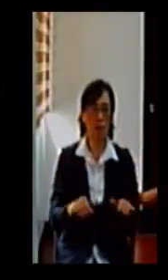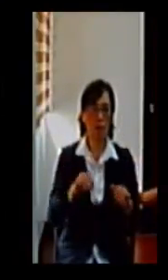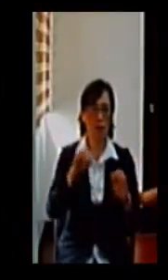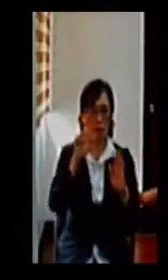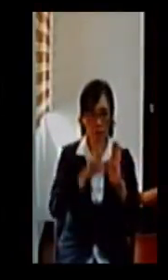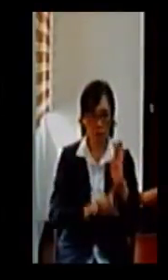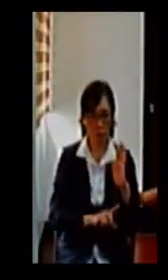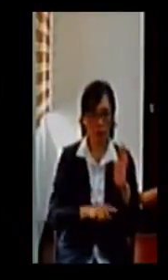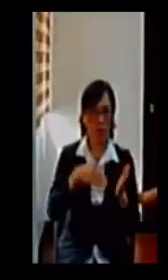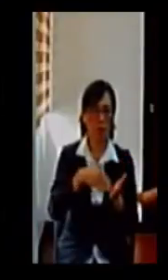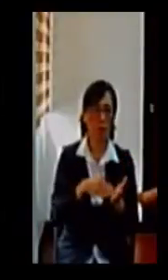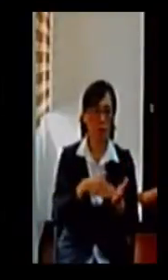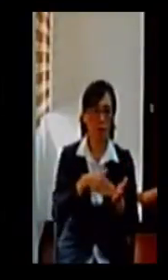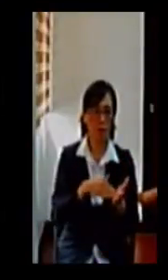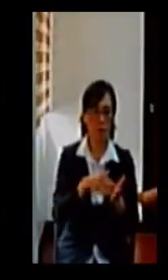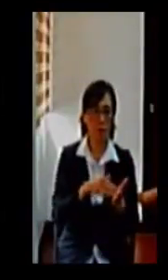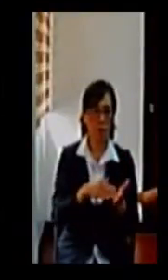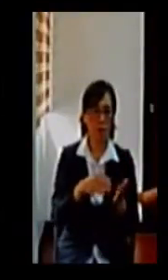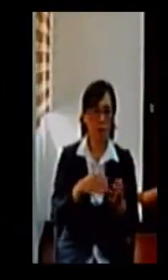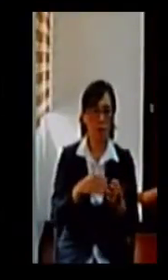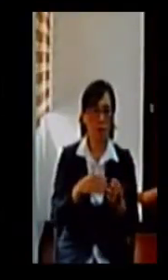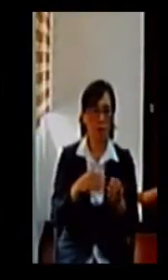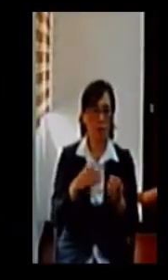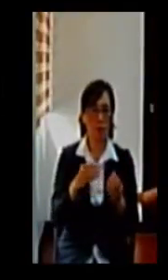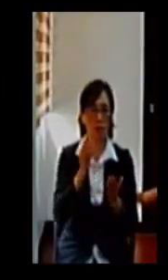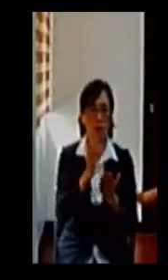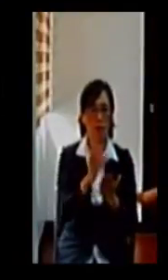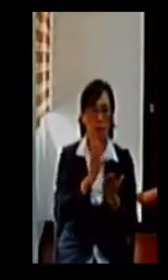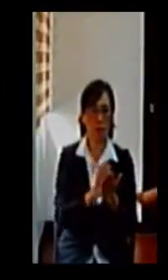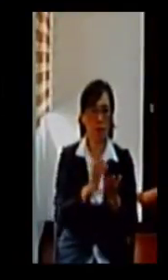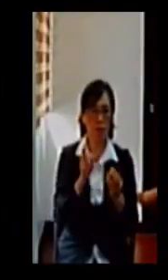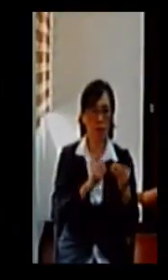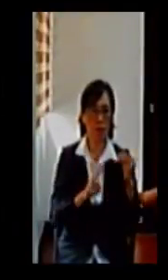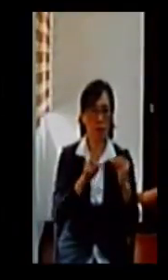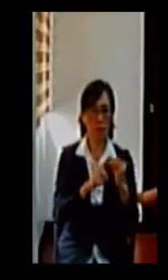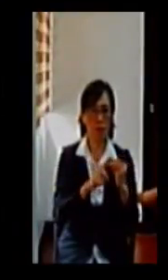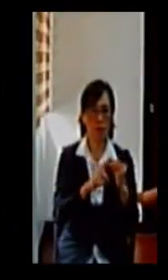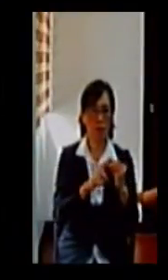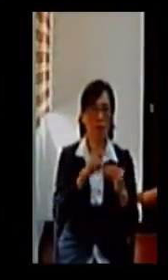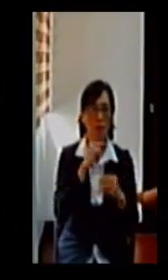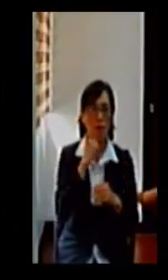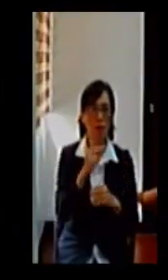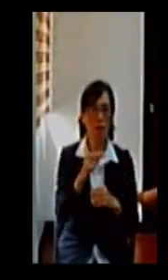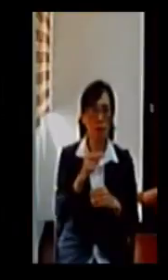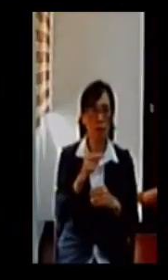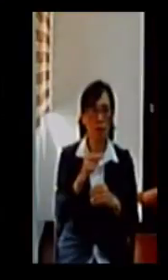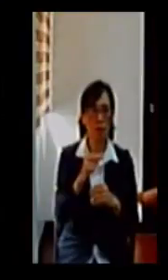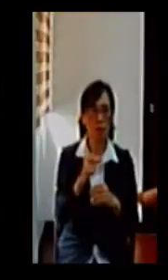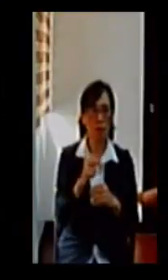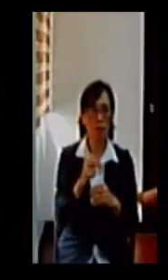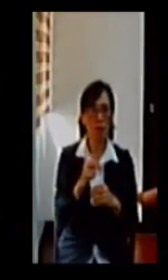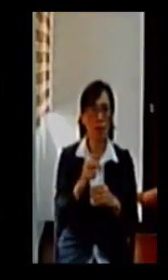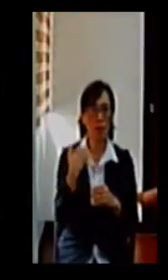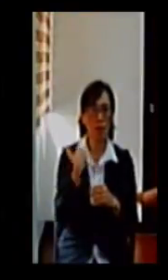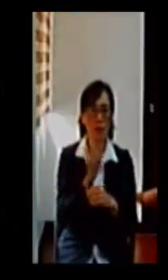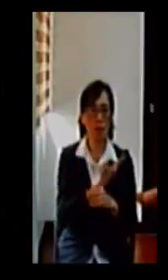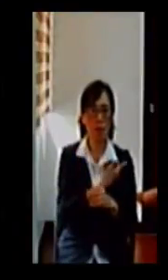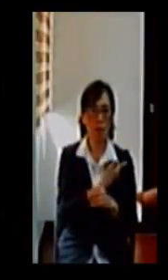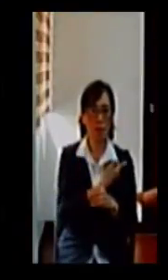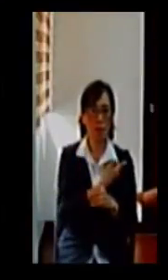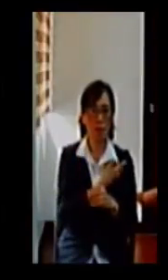think this discourse is all about not, you know,